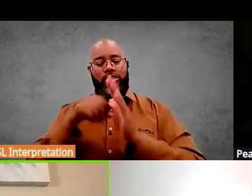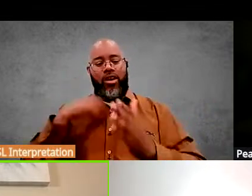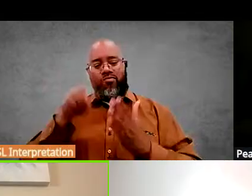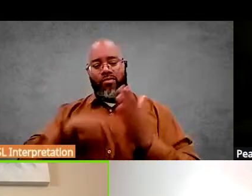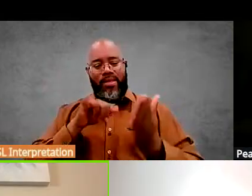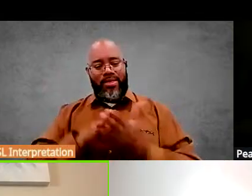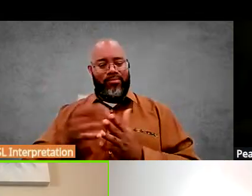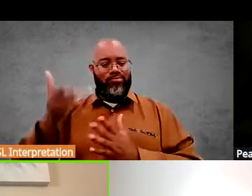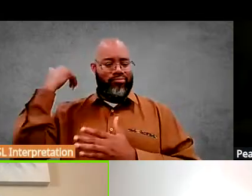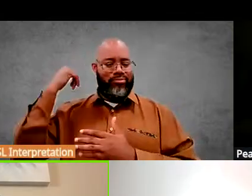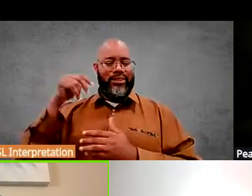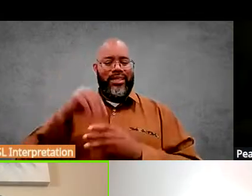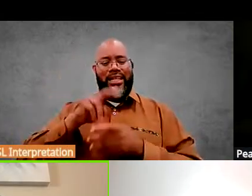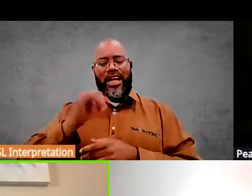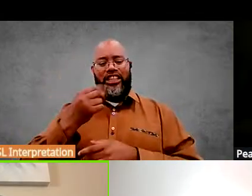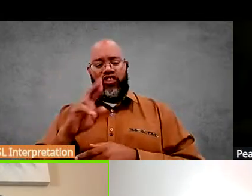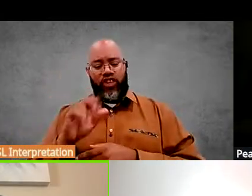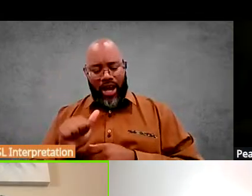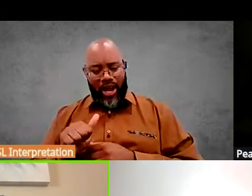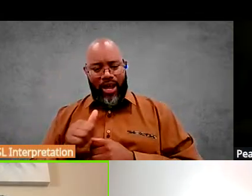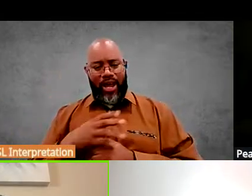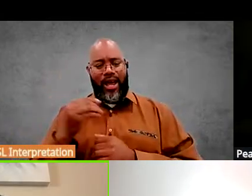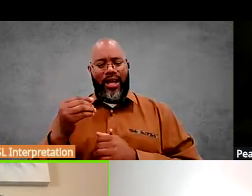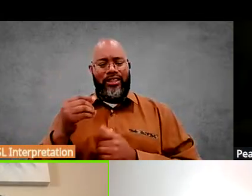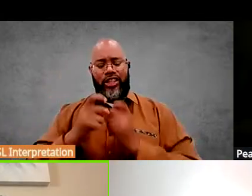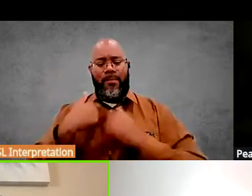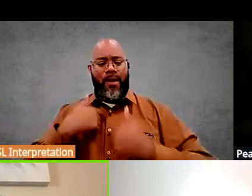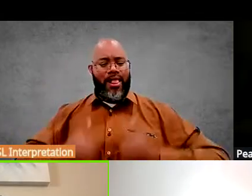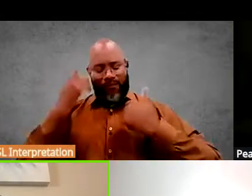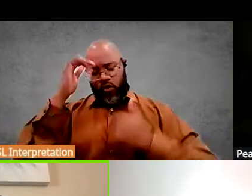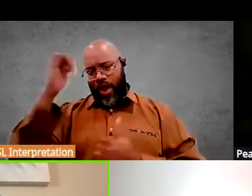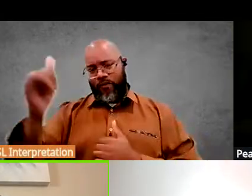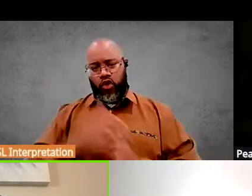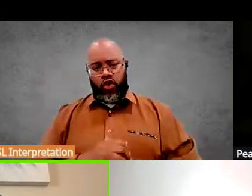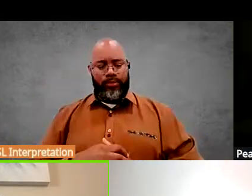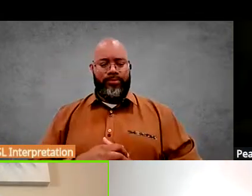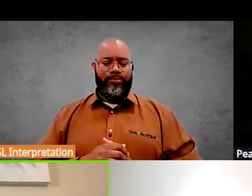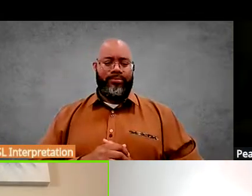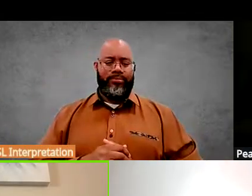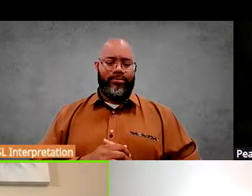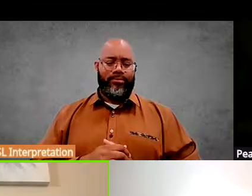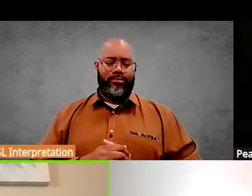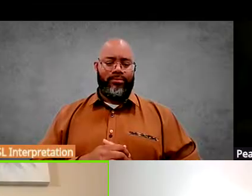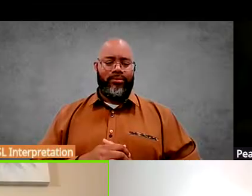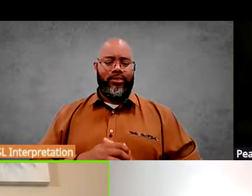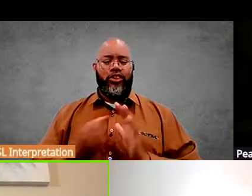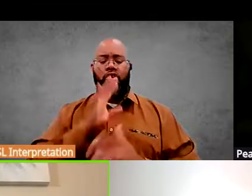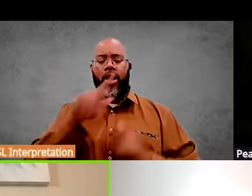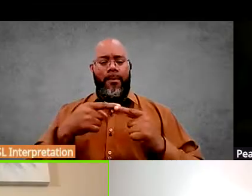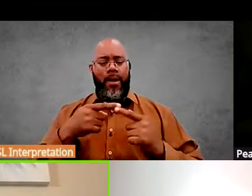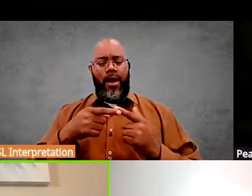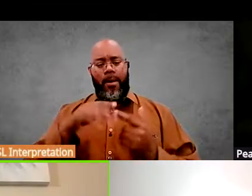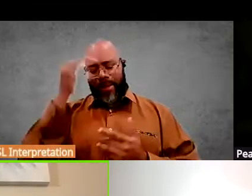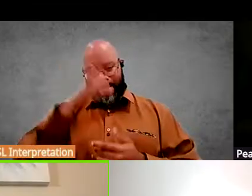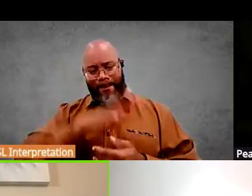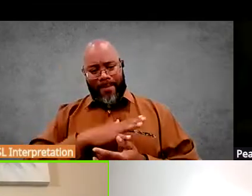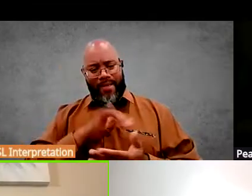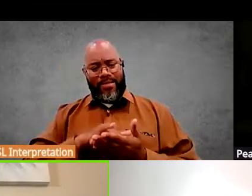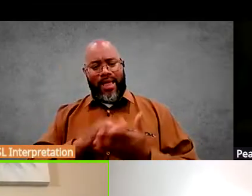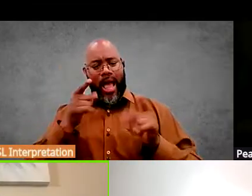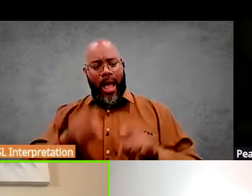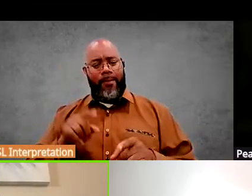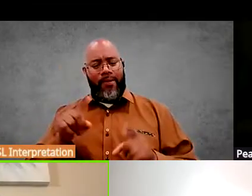back in Nigeria and yeah, it changed my life forever. Just talking about a black man that happened to be the